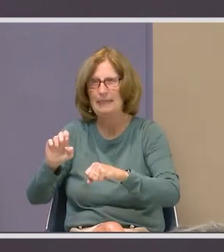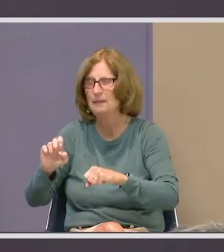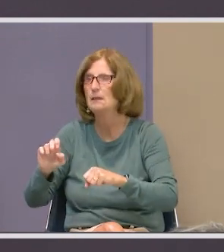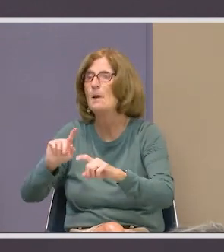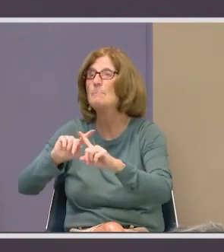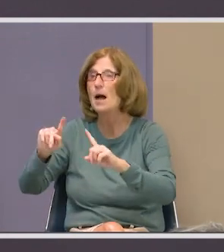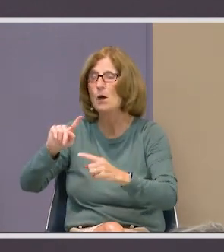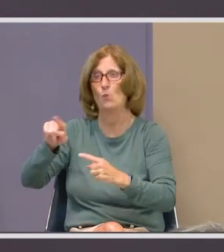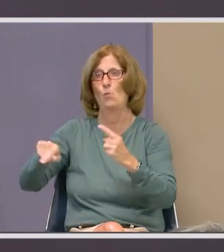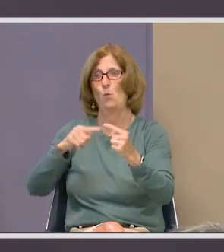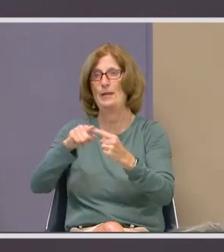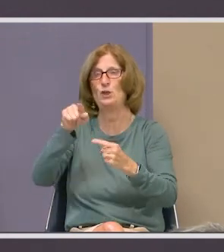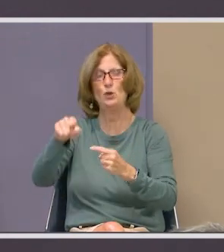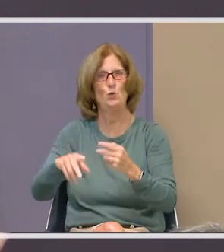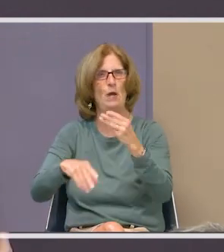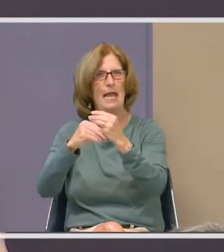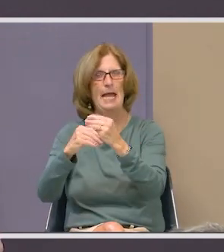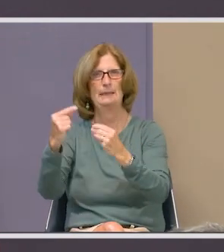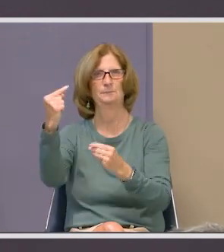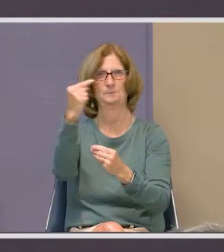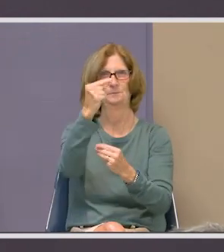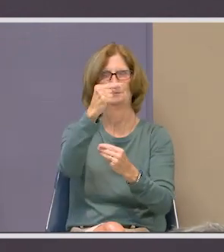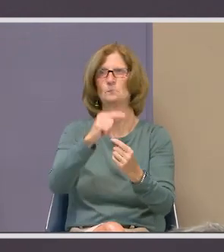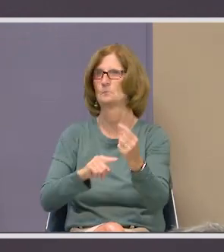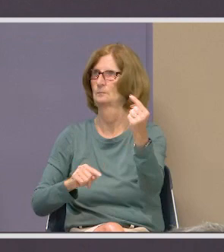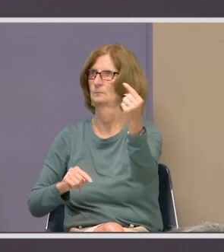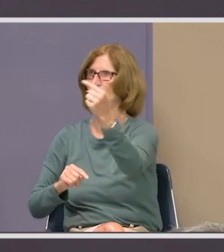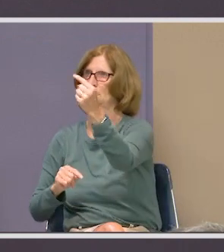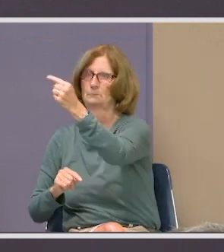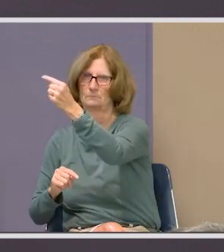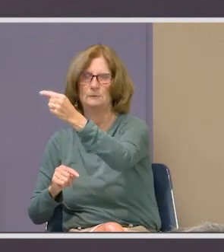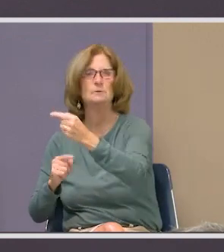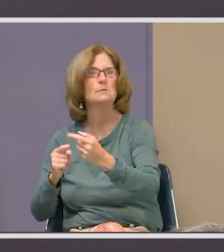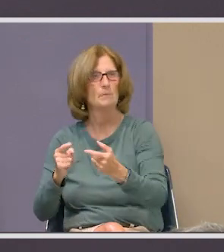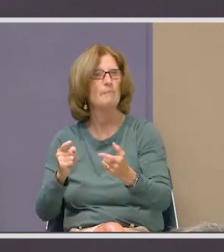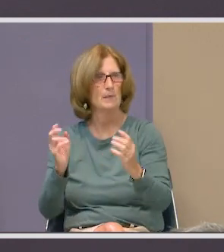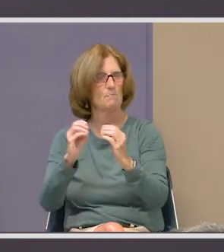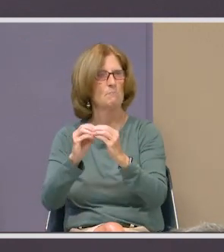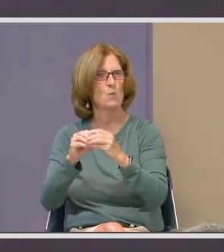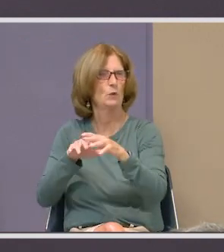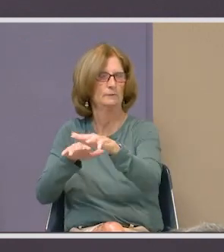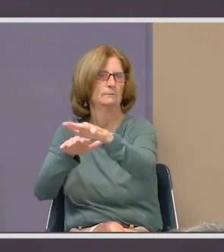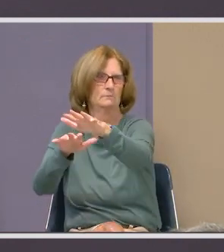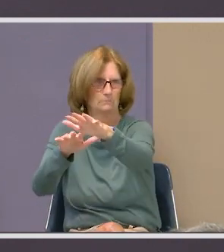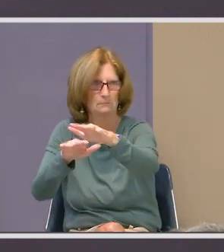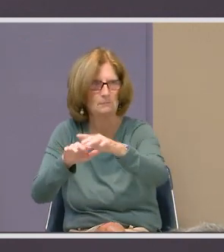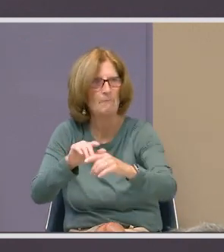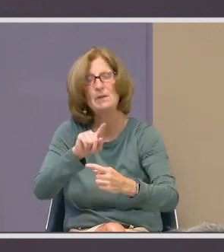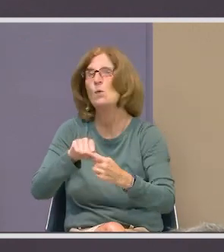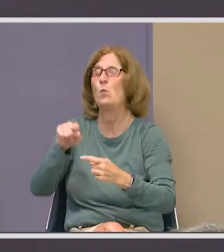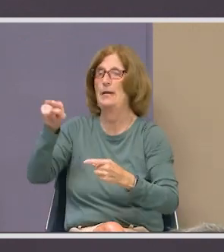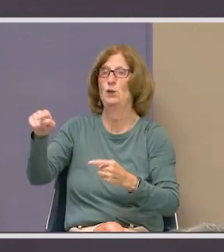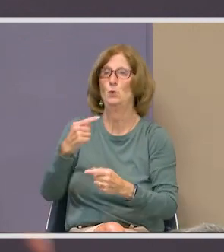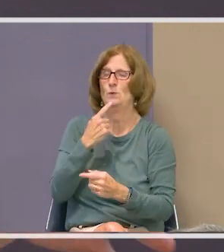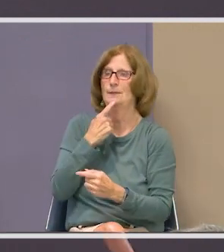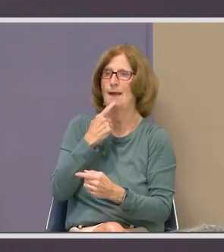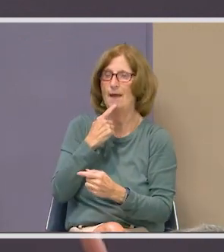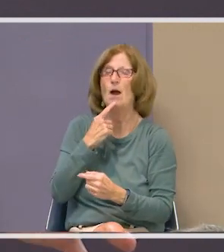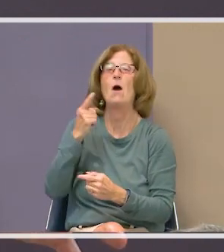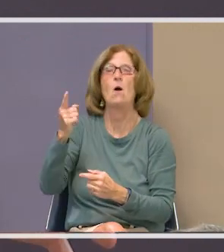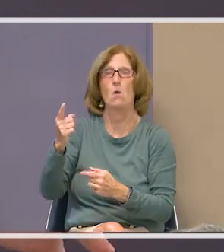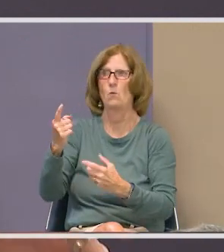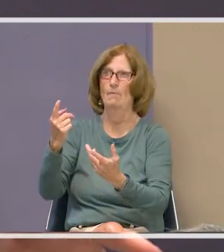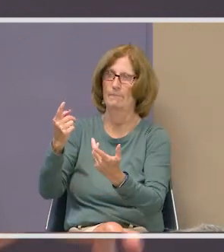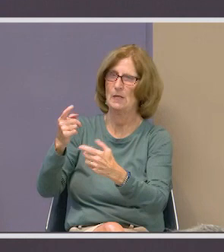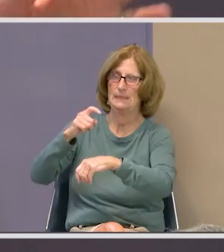congestion. Extending the length of the pet exclusive phase, probably the right decision. That adds congestion. And so when push